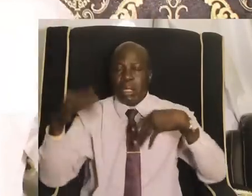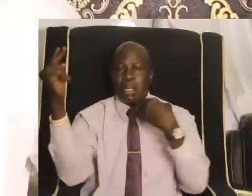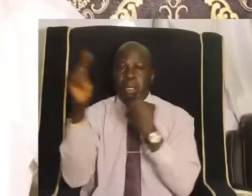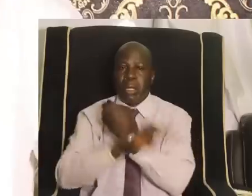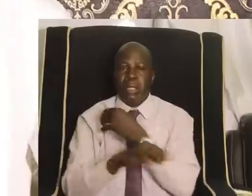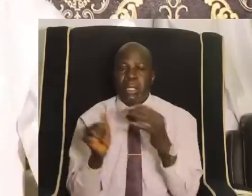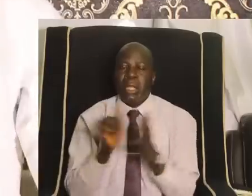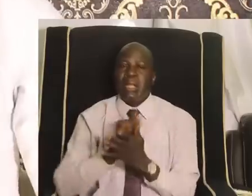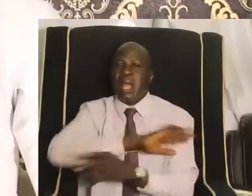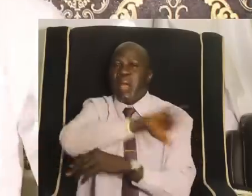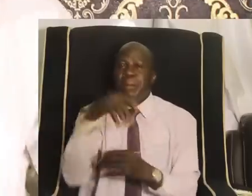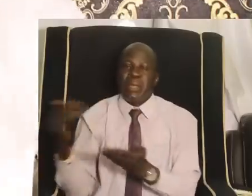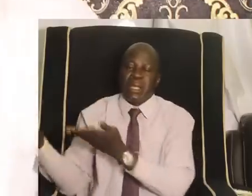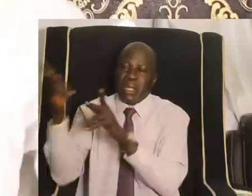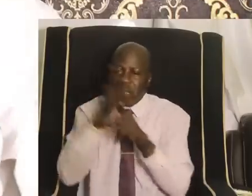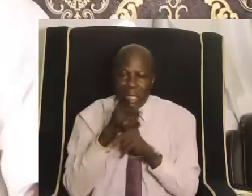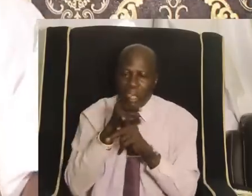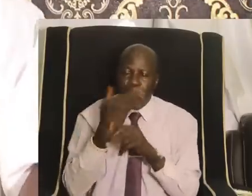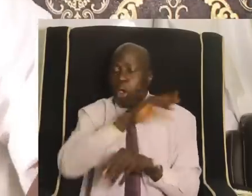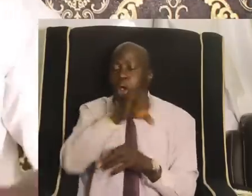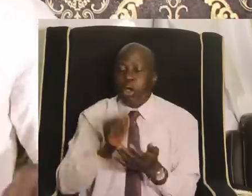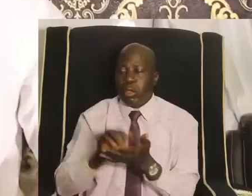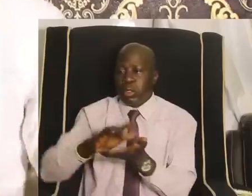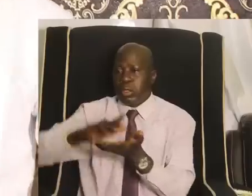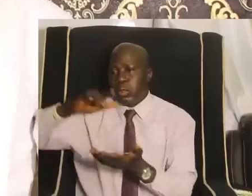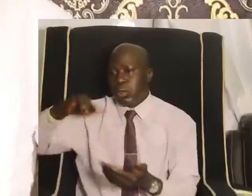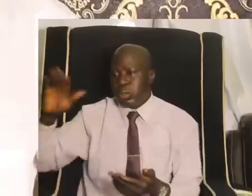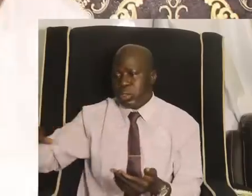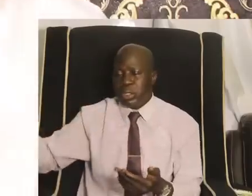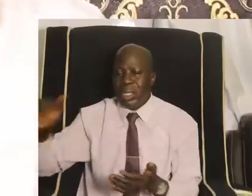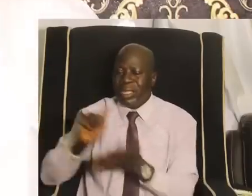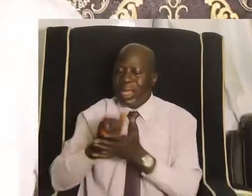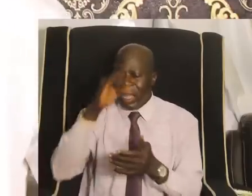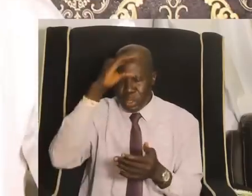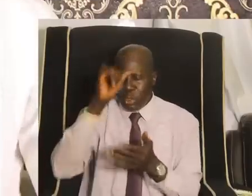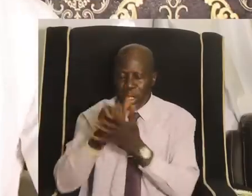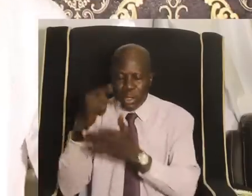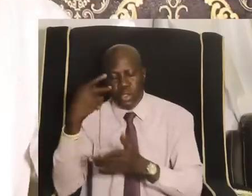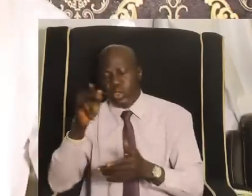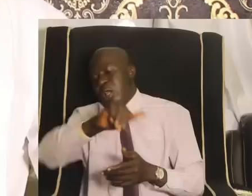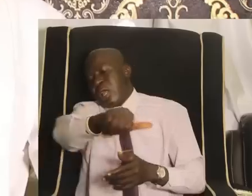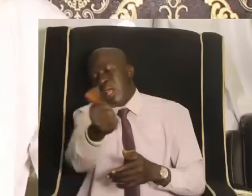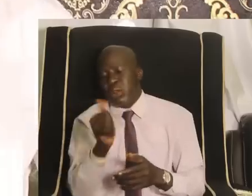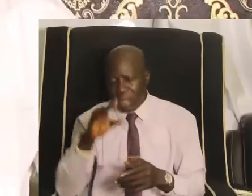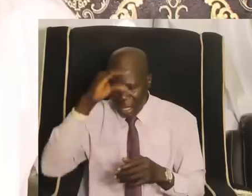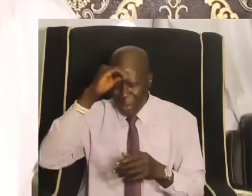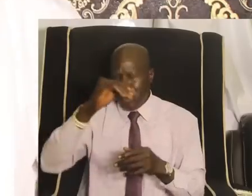and favor of God, locate you. Your love will rise.